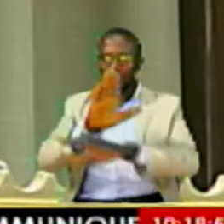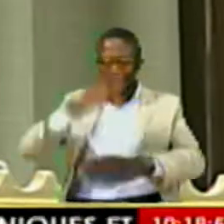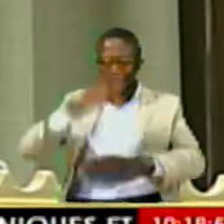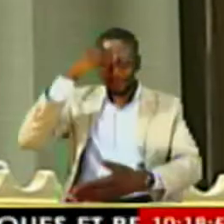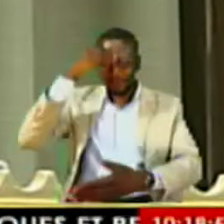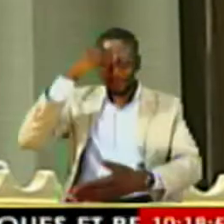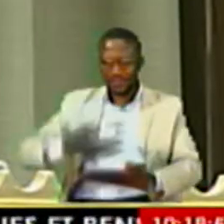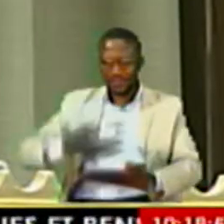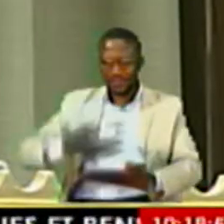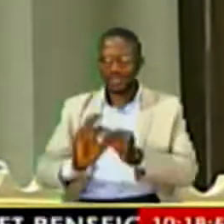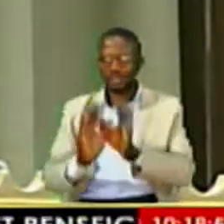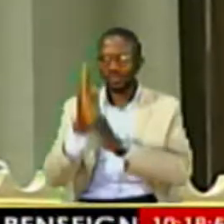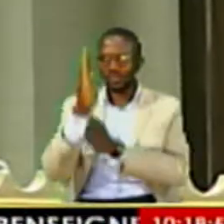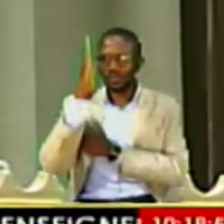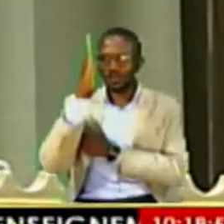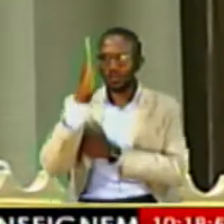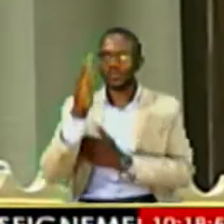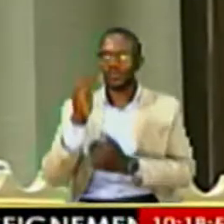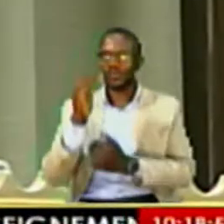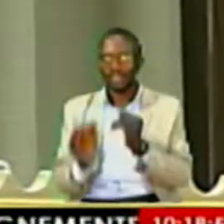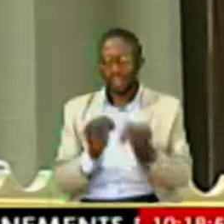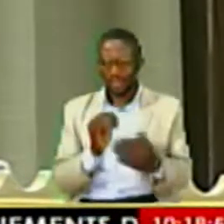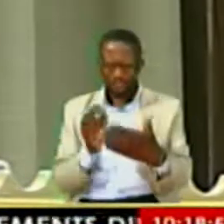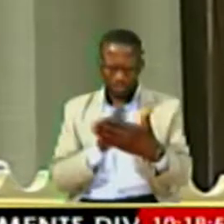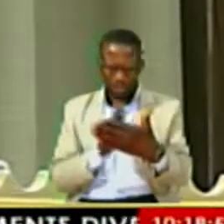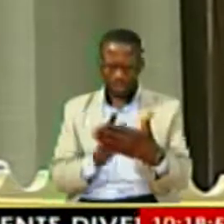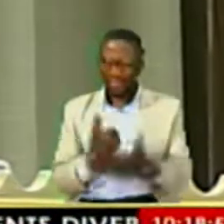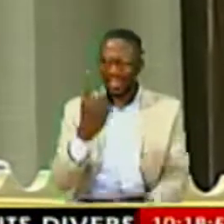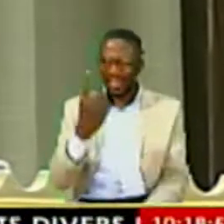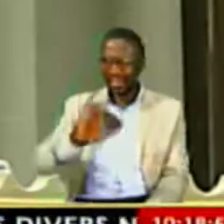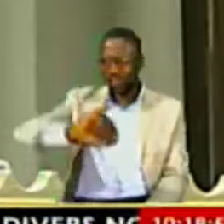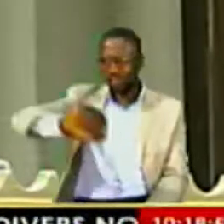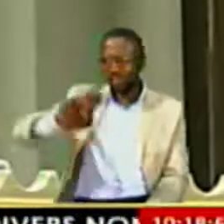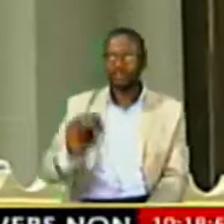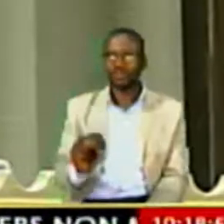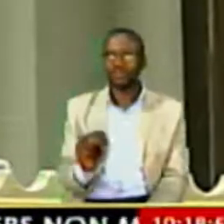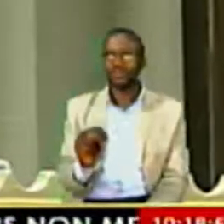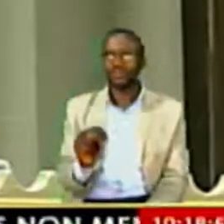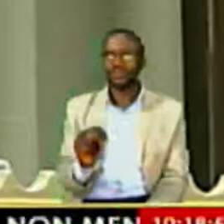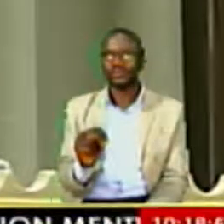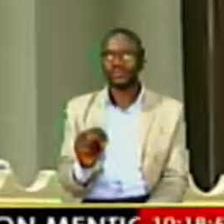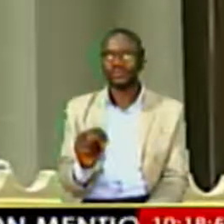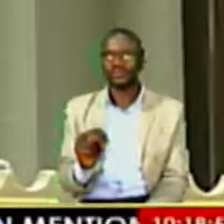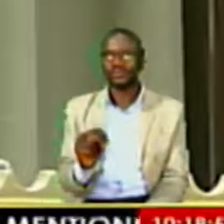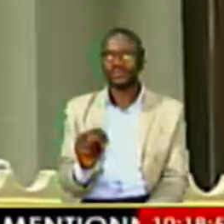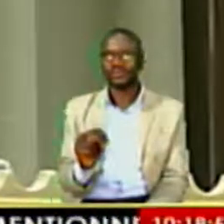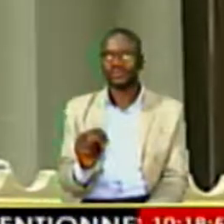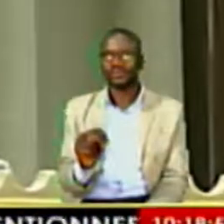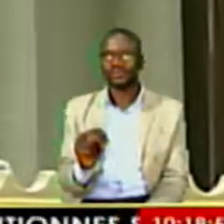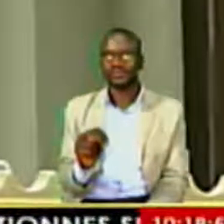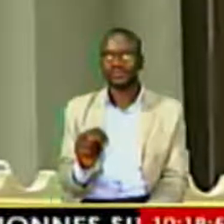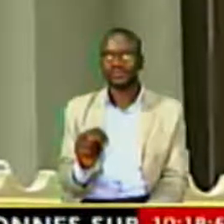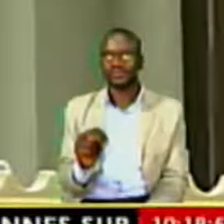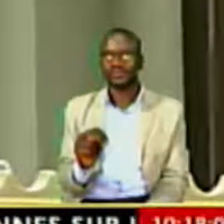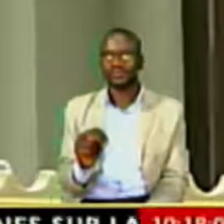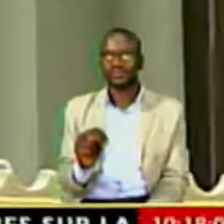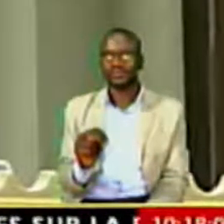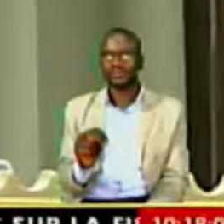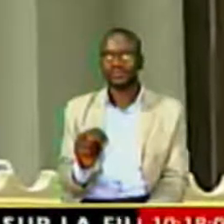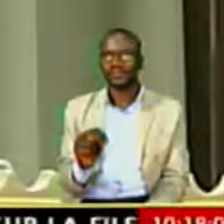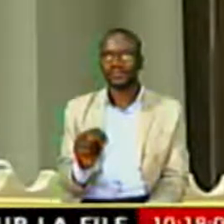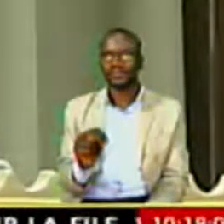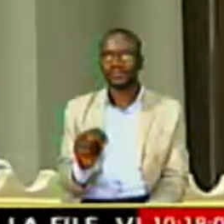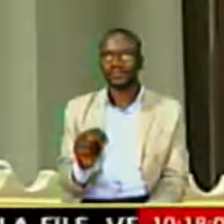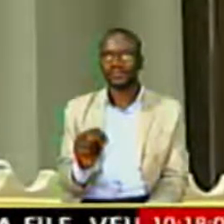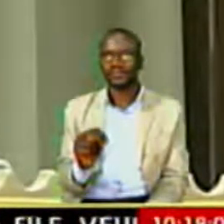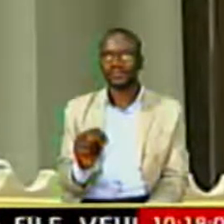the son of God. Si vous lisez 1 Jean. If you read 1 John. Nous avons lu au commencement était la parole.